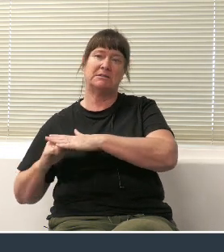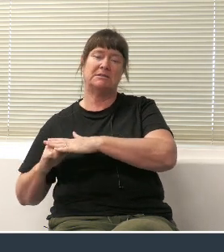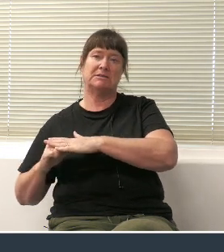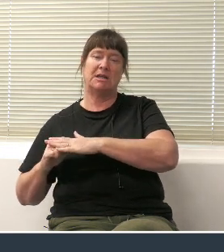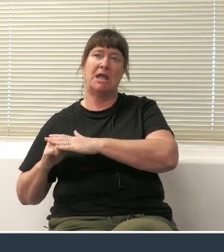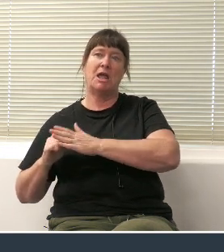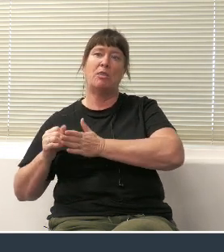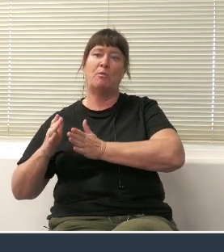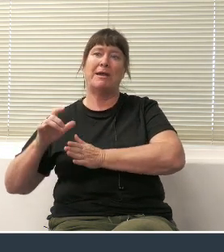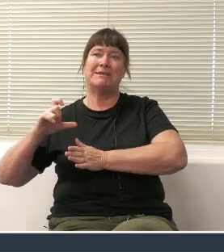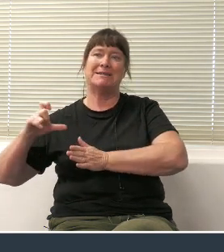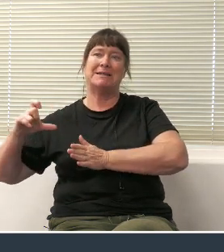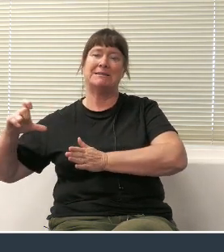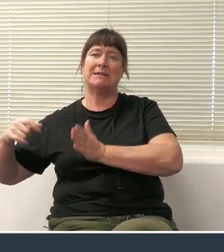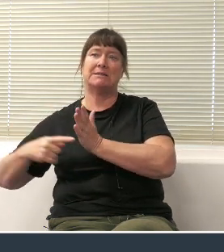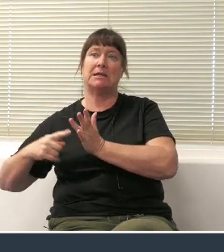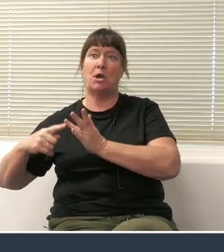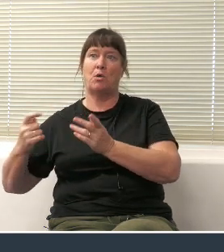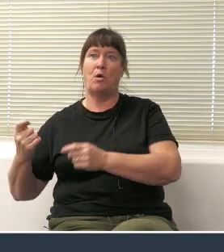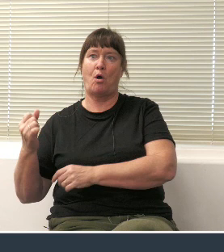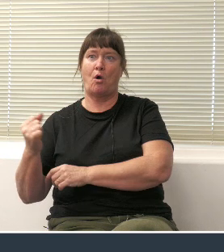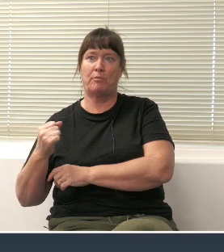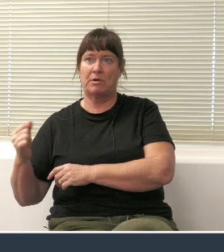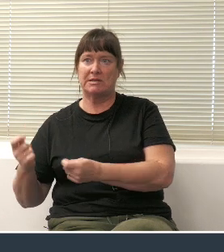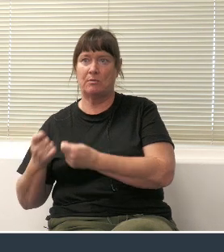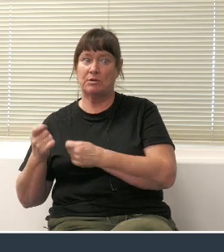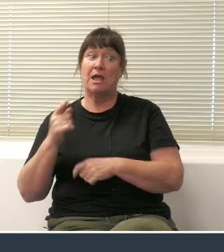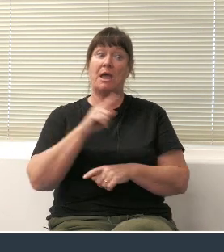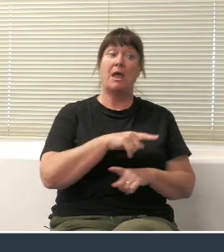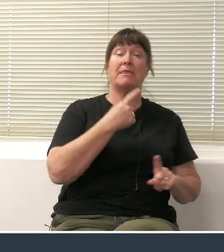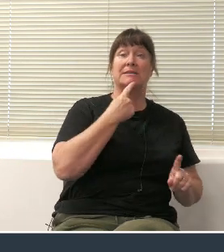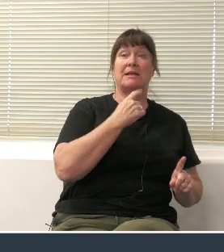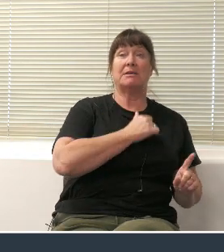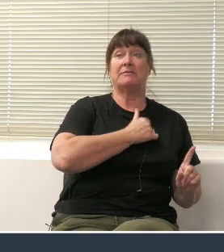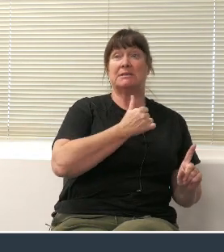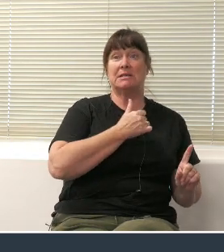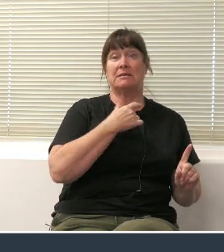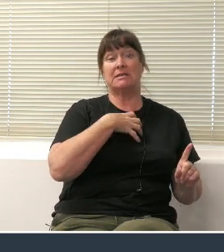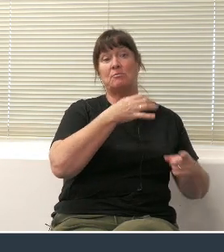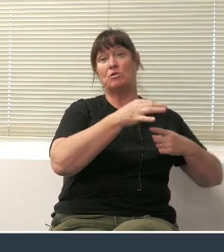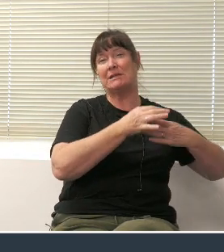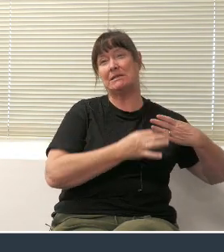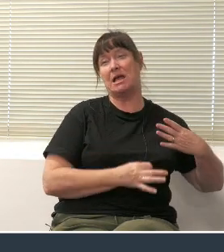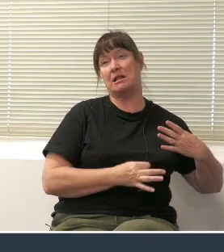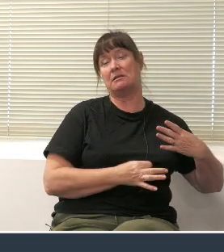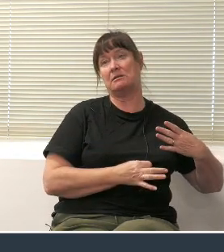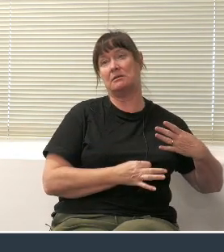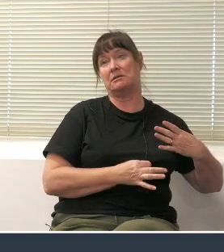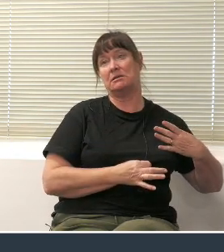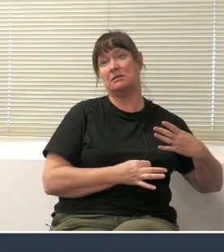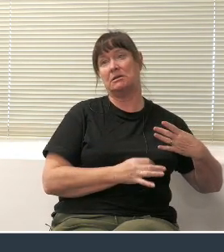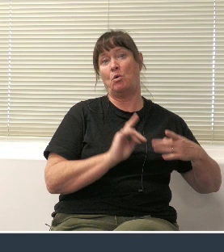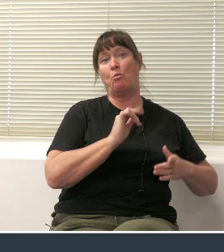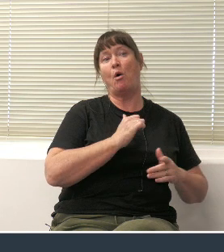the way that the CCTO operates, and then the statement of expectation actually then is more detailed around what we